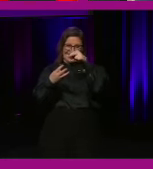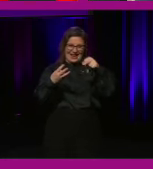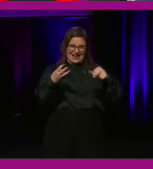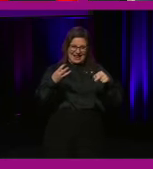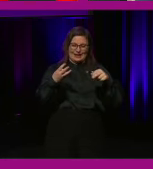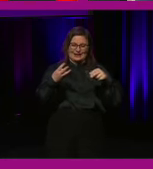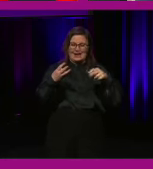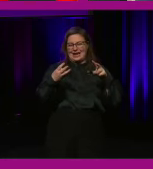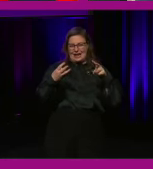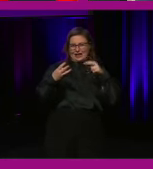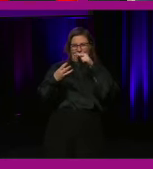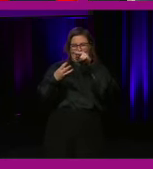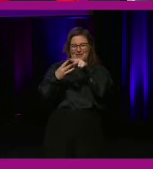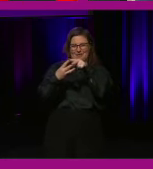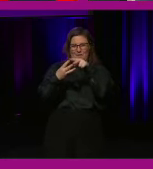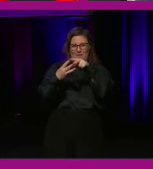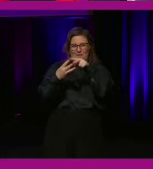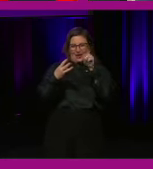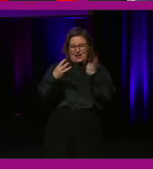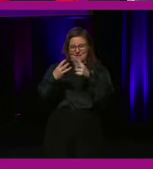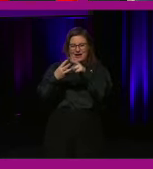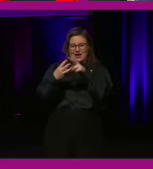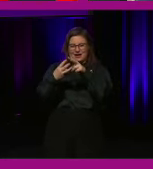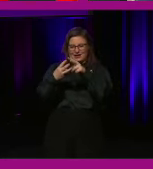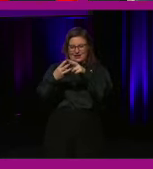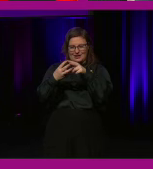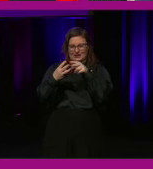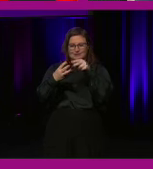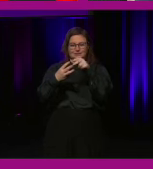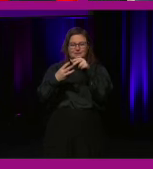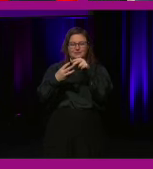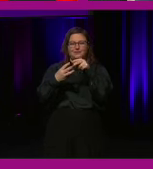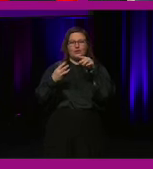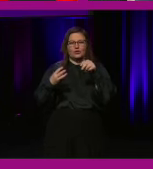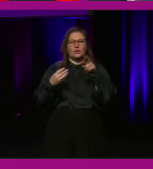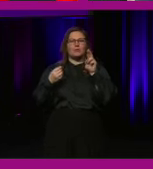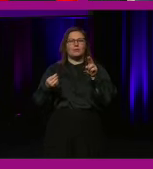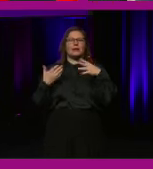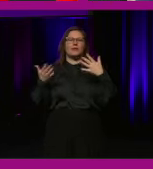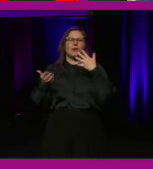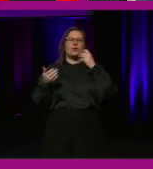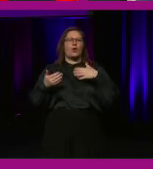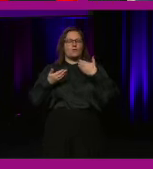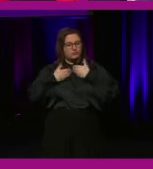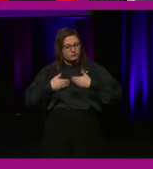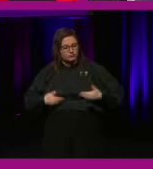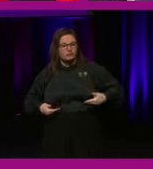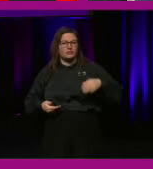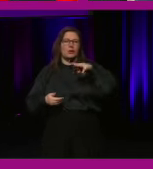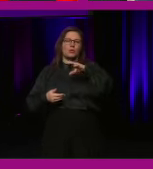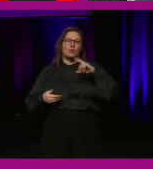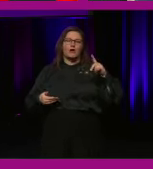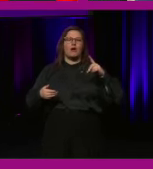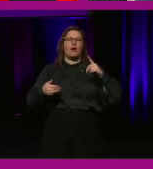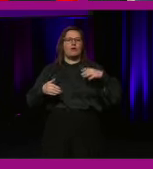least the 2 first R's, really ask for are virtues among citizens. And this is